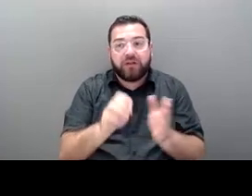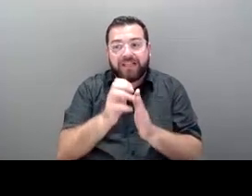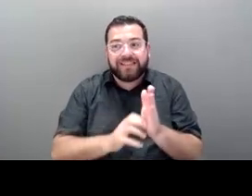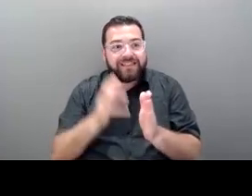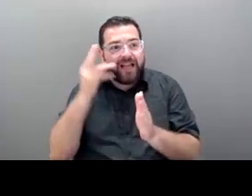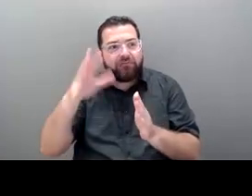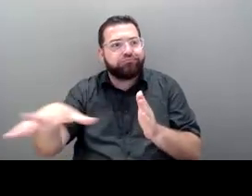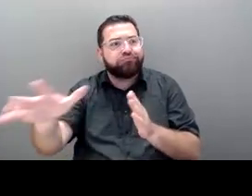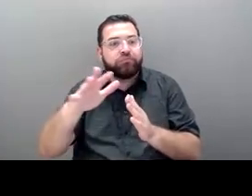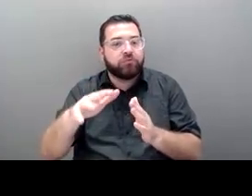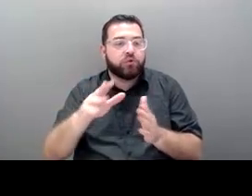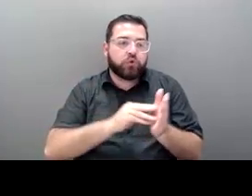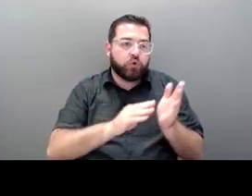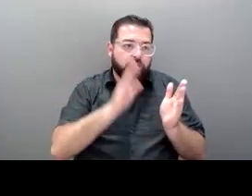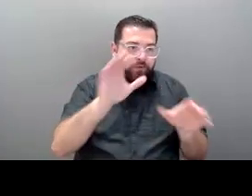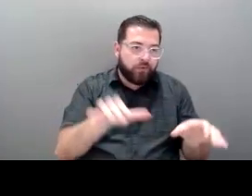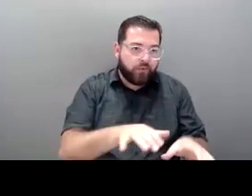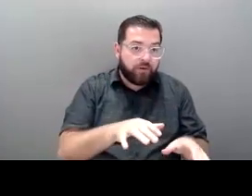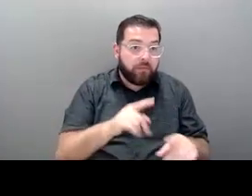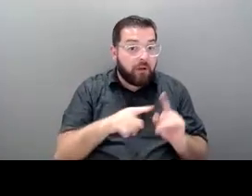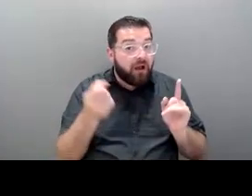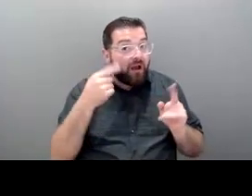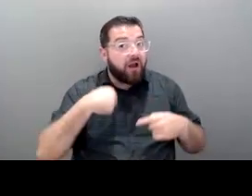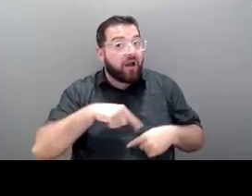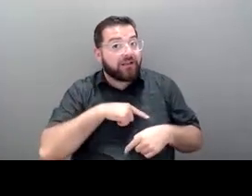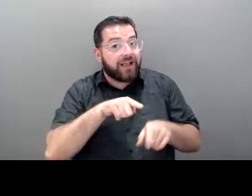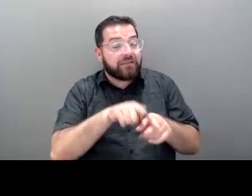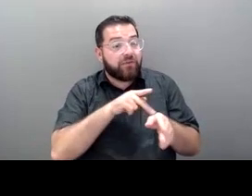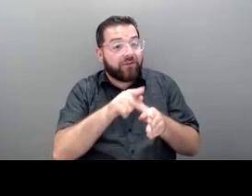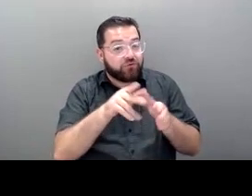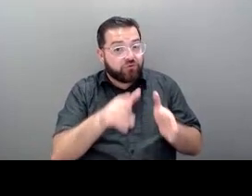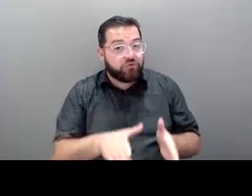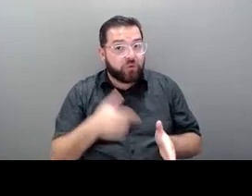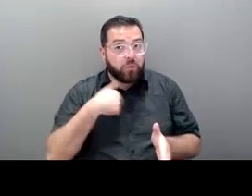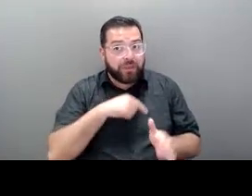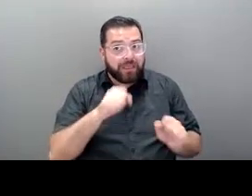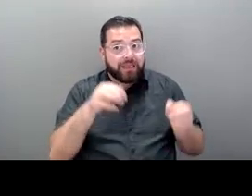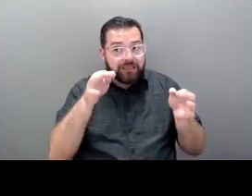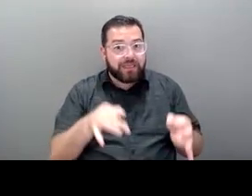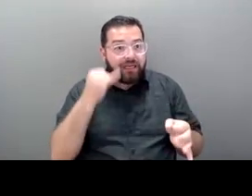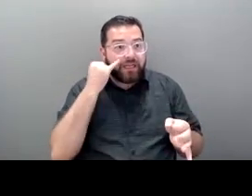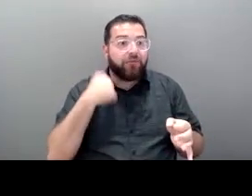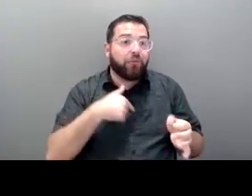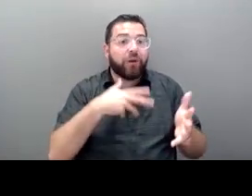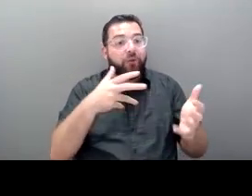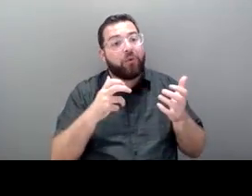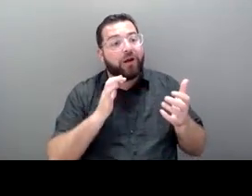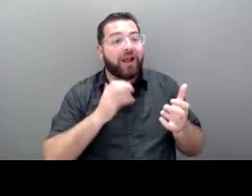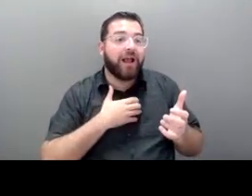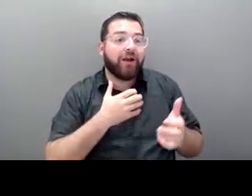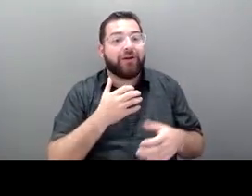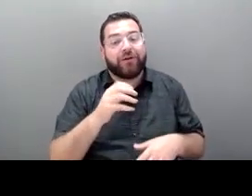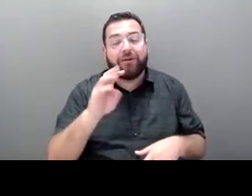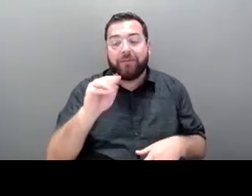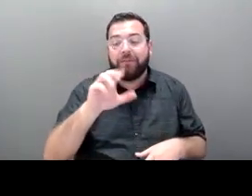professionals, we can decide whether we want to have our Macy's underwear known or